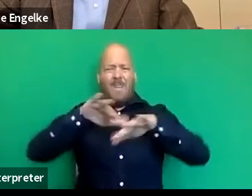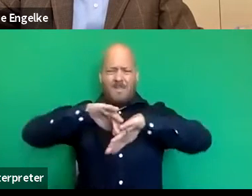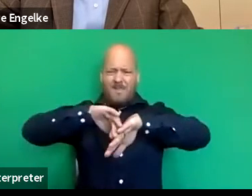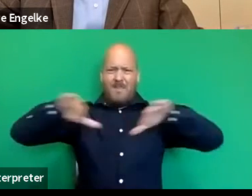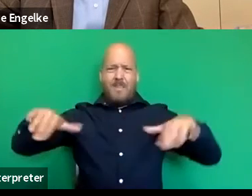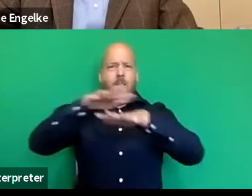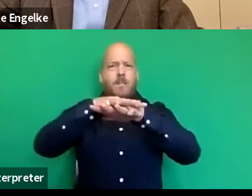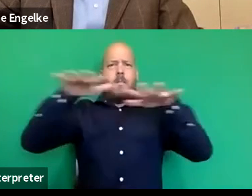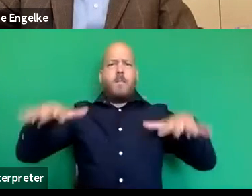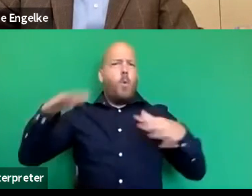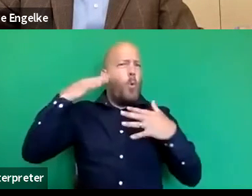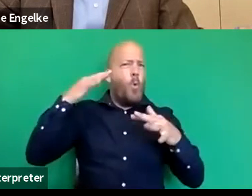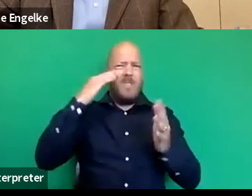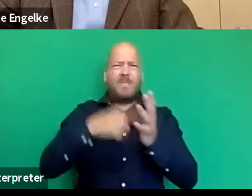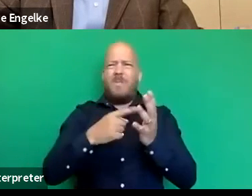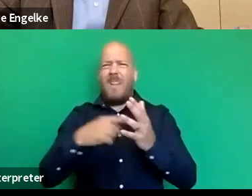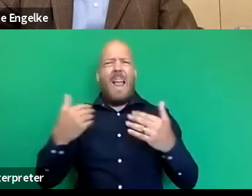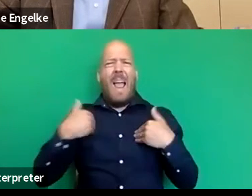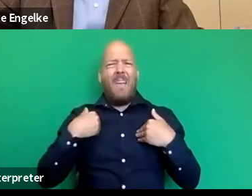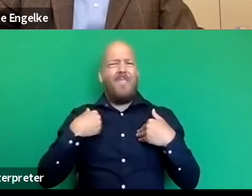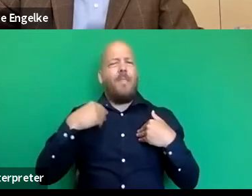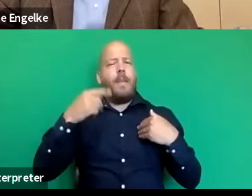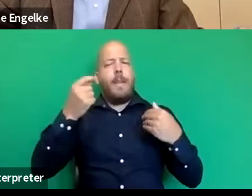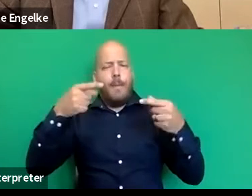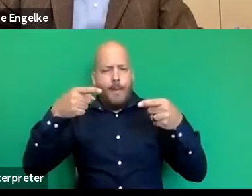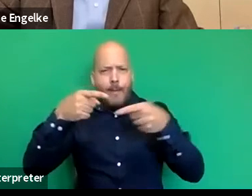that, can caption that better than ASR today.